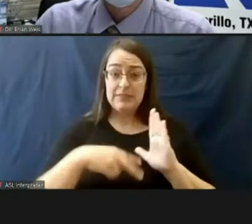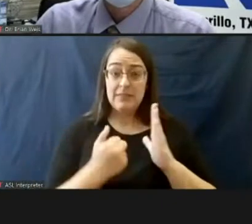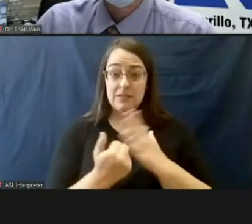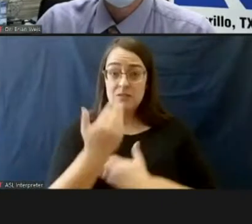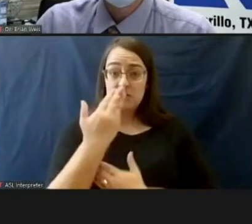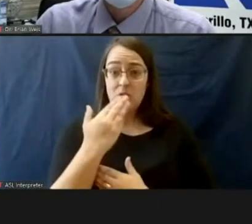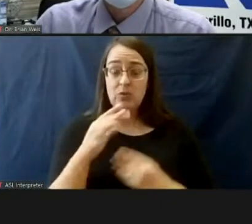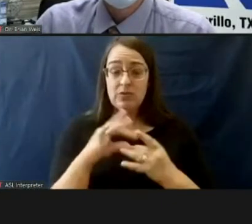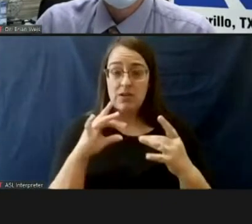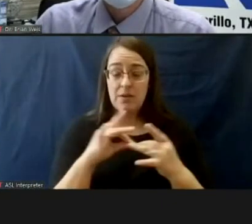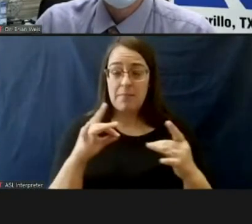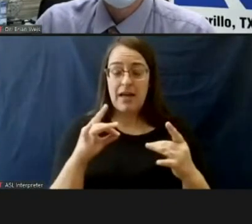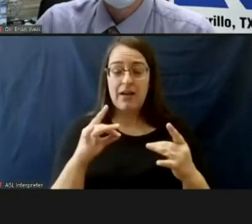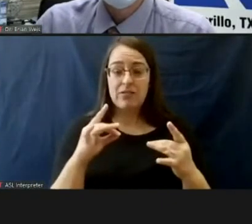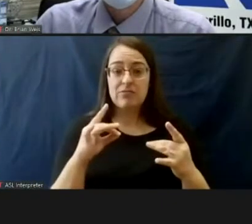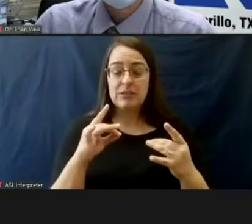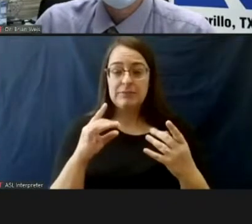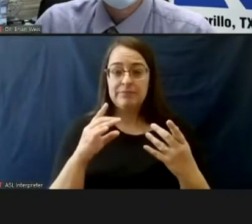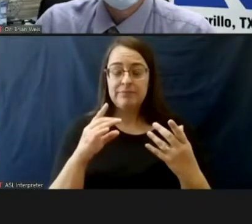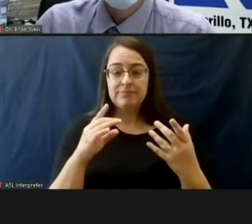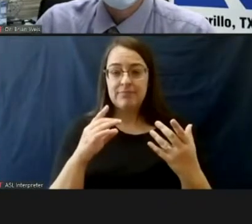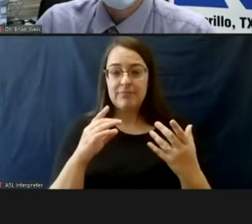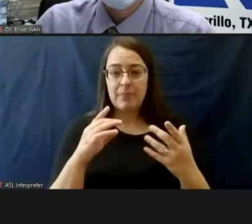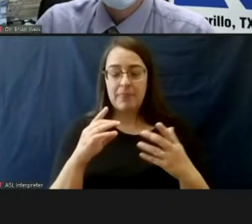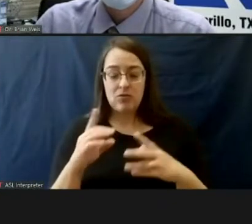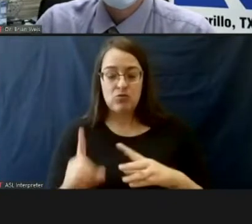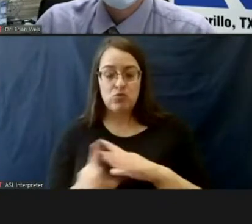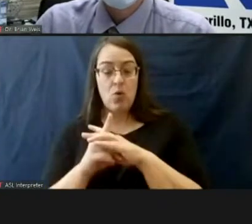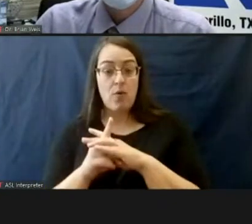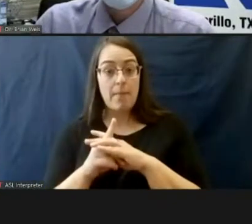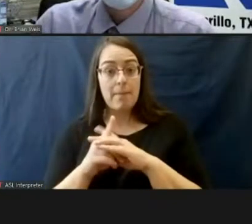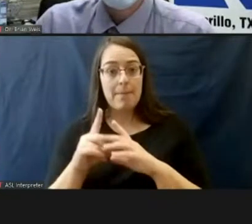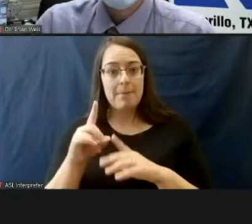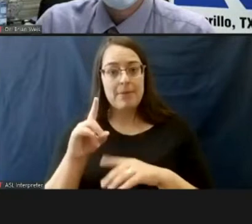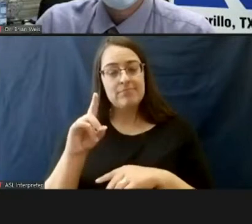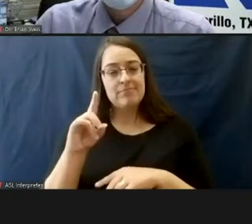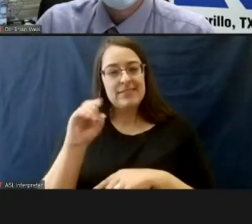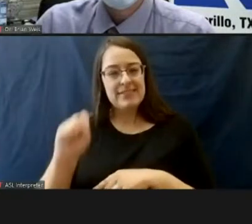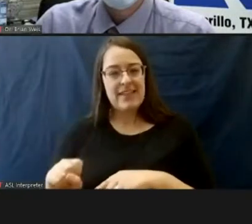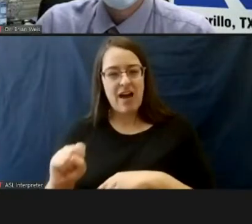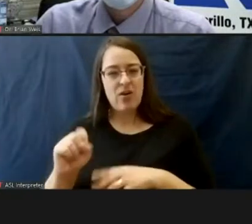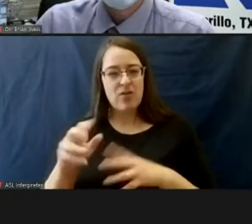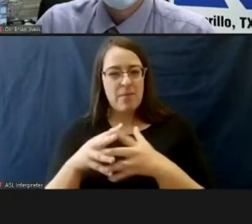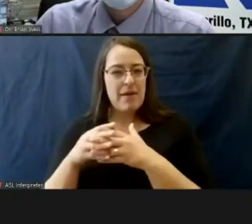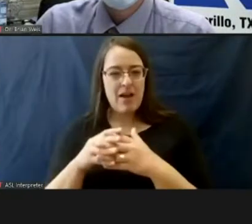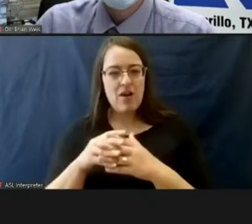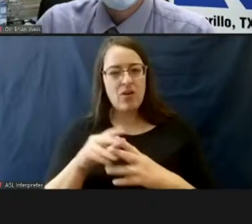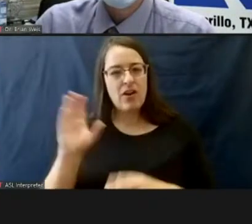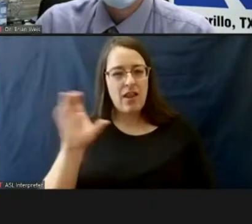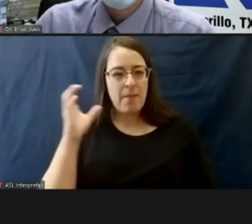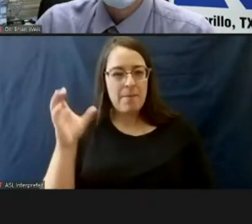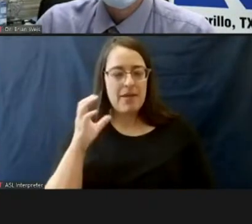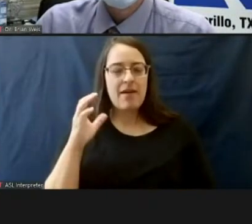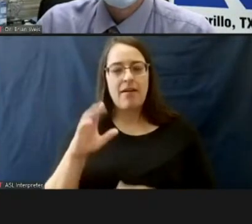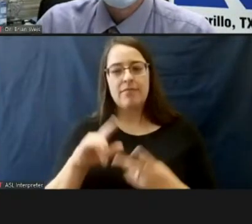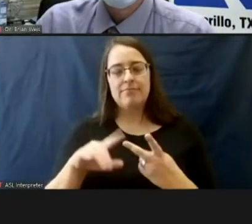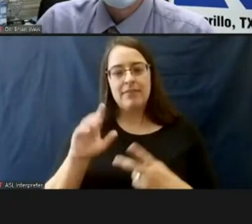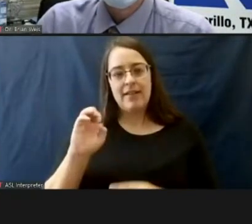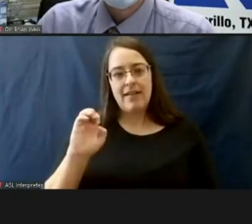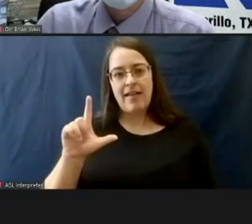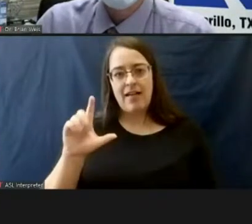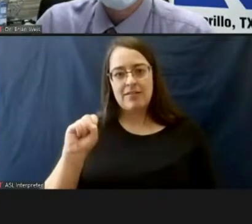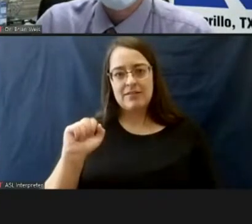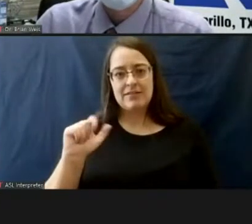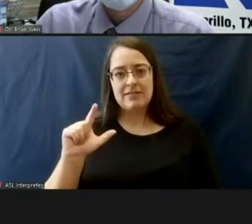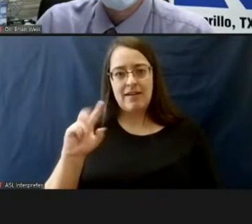heavy presence, in South America, and they mentioned Colombia. They also mentioned El Salvador, and